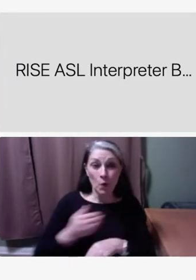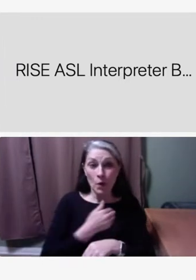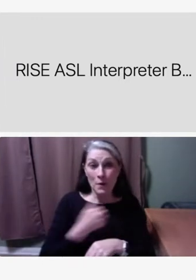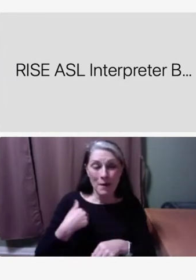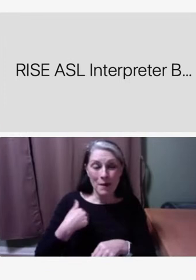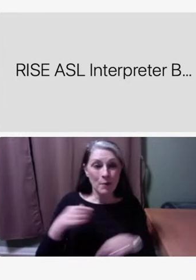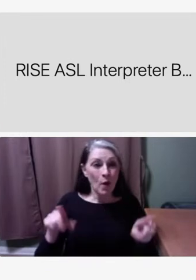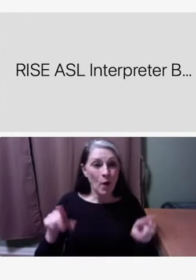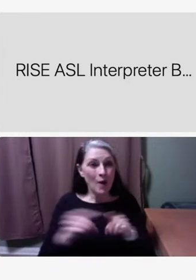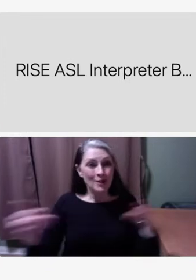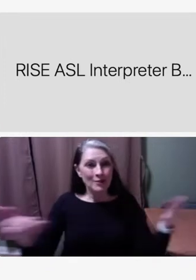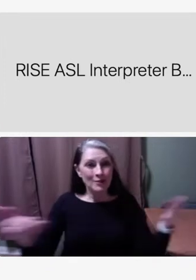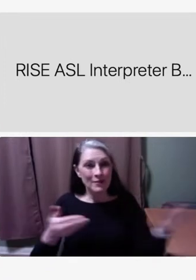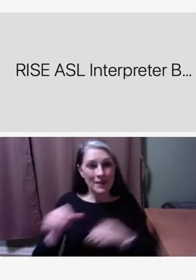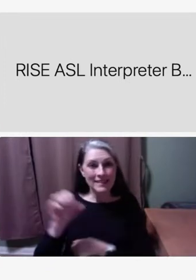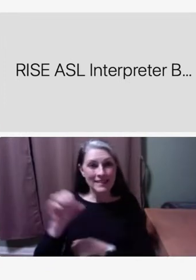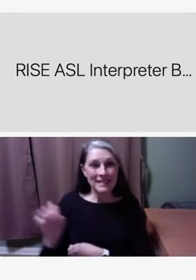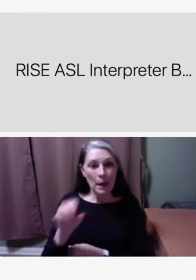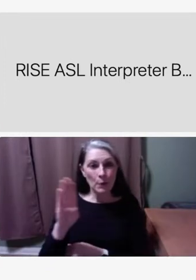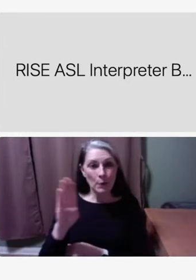Student Advisory Panel.